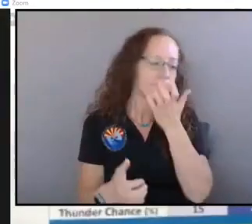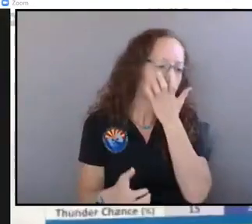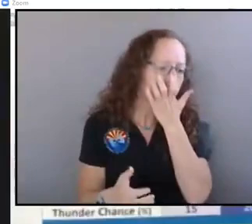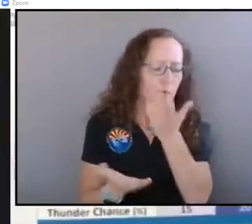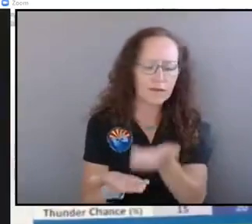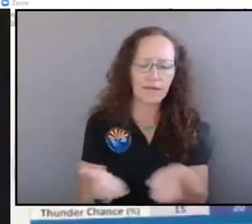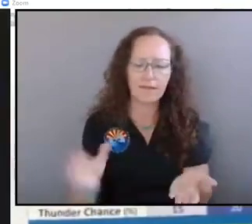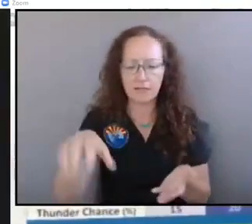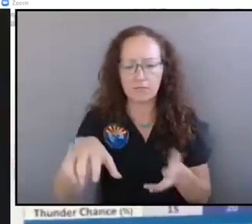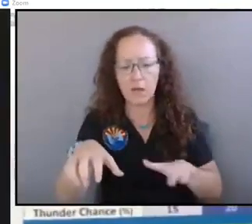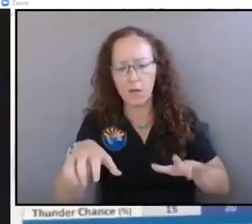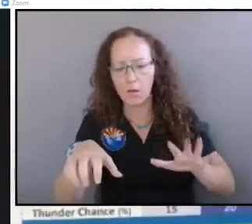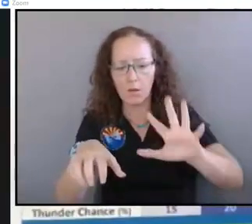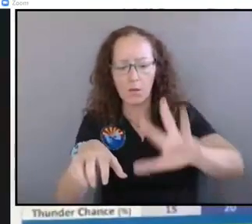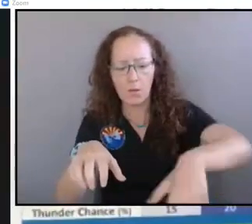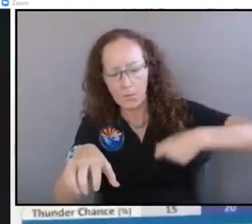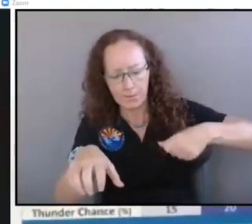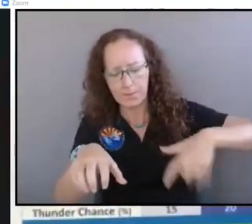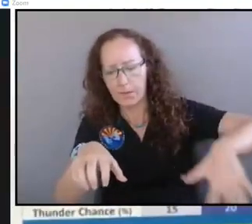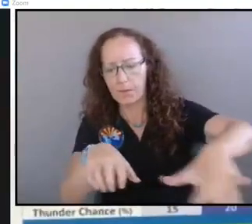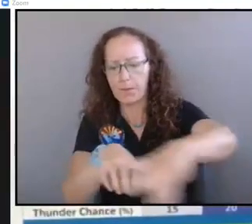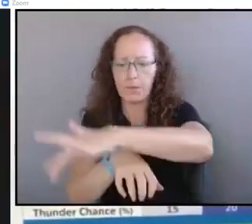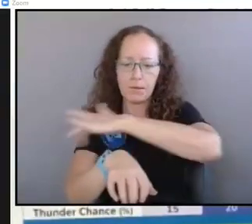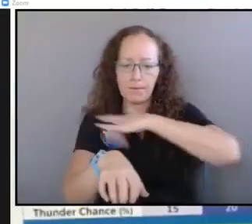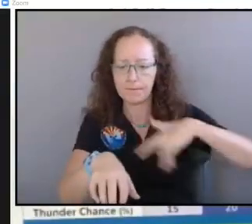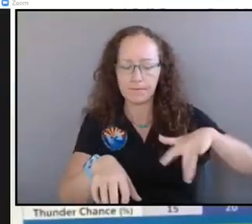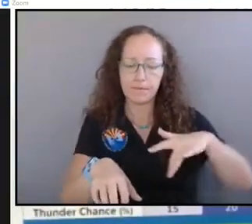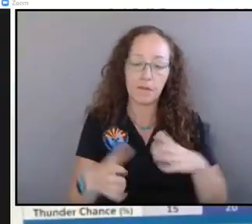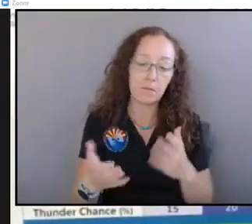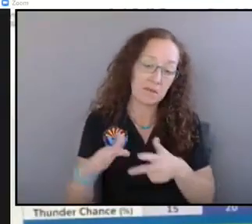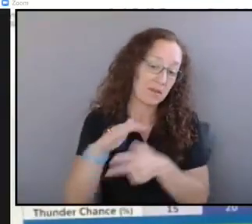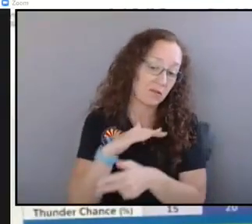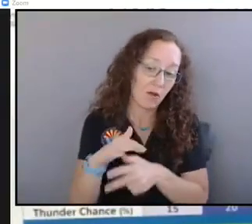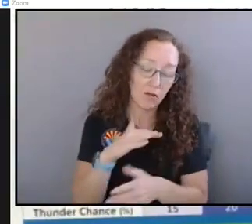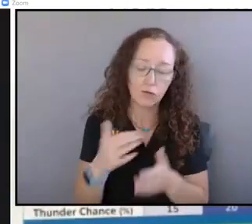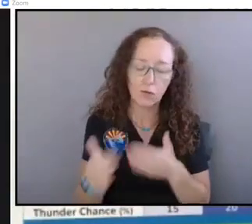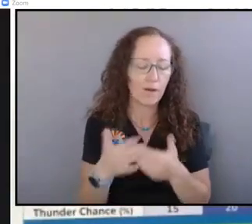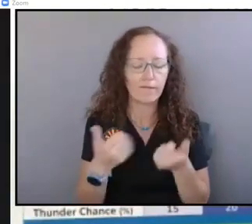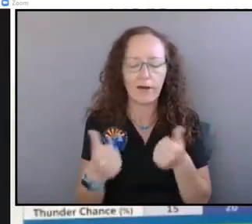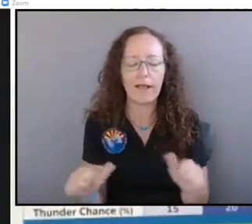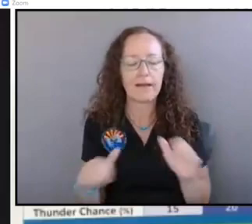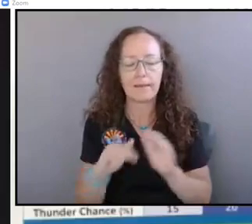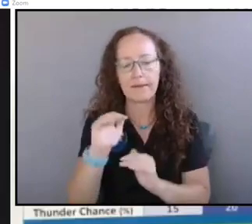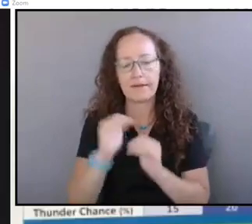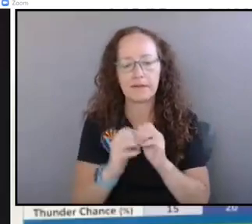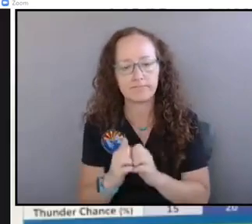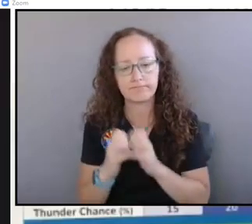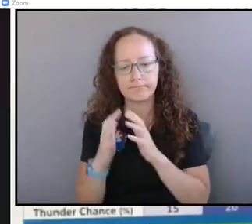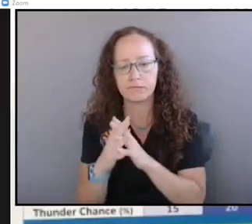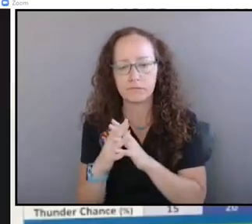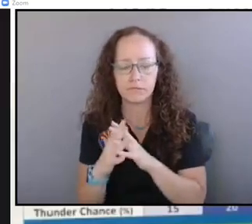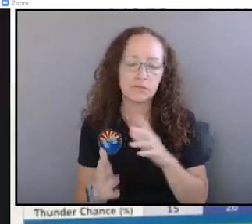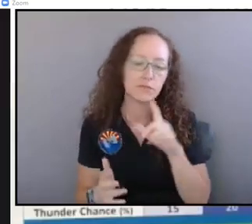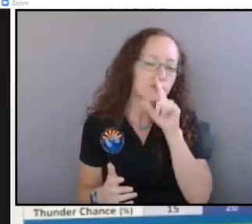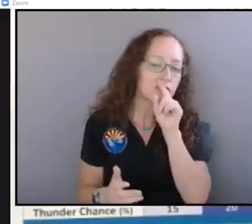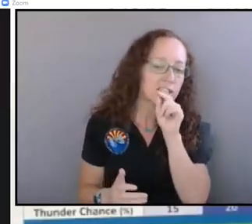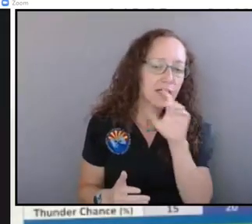garage, any type of structure, a chicken coop, it doesn't really matter. They get rid of the